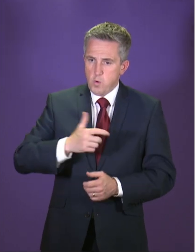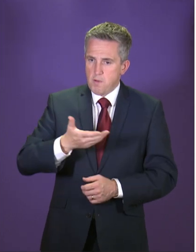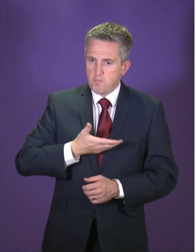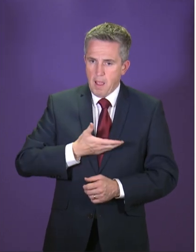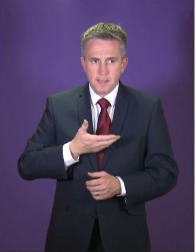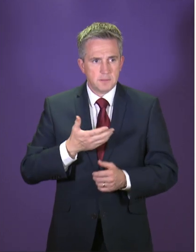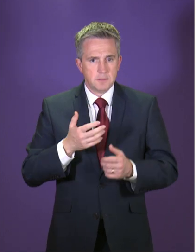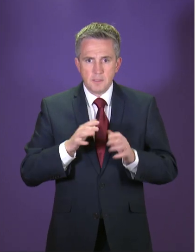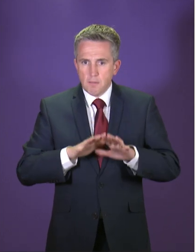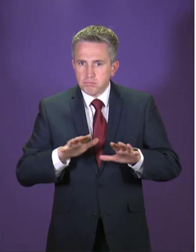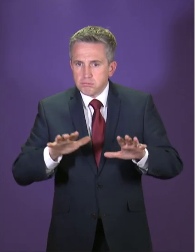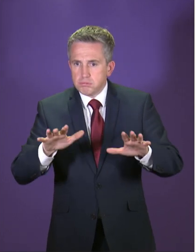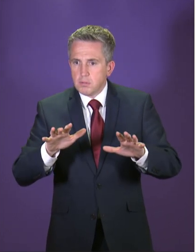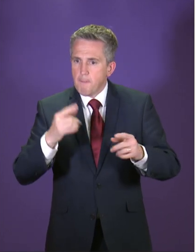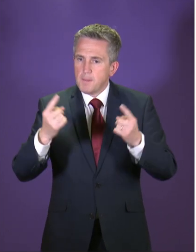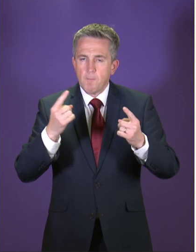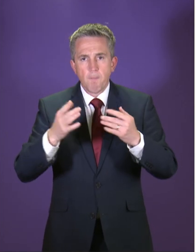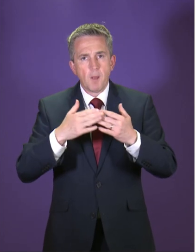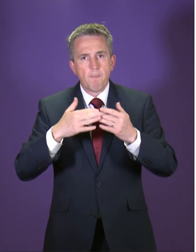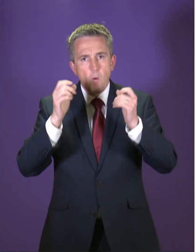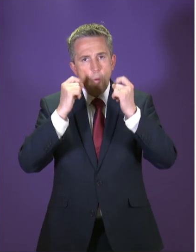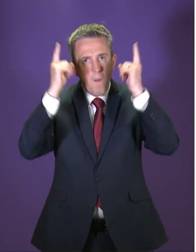of their human rights.